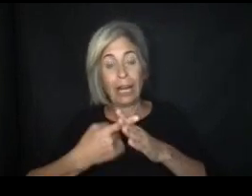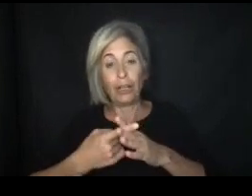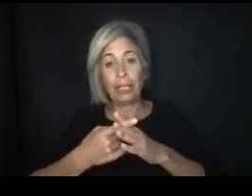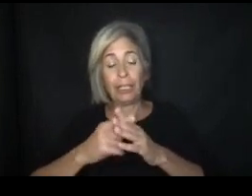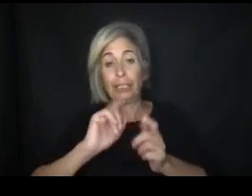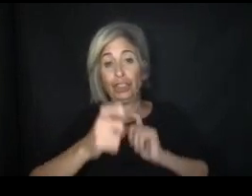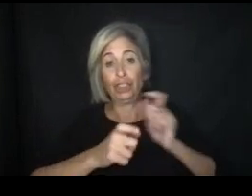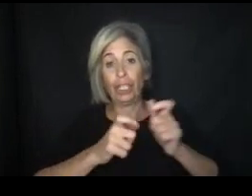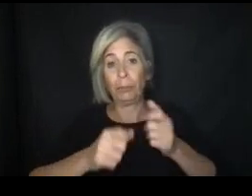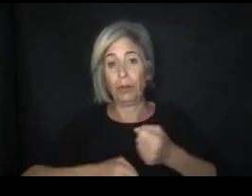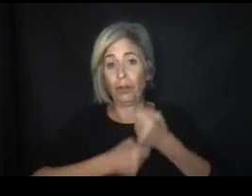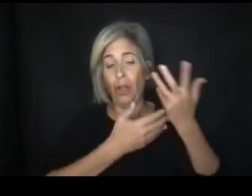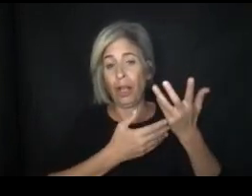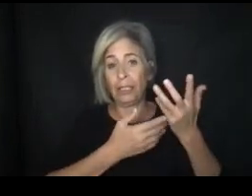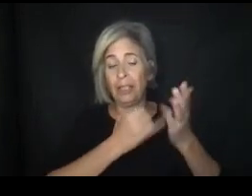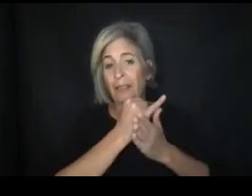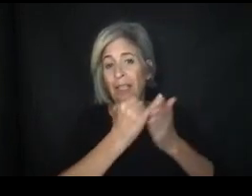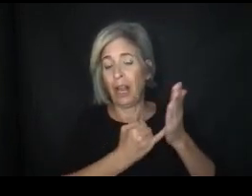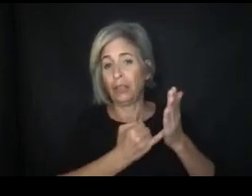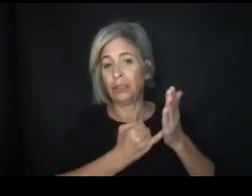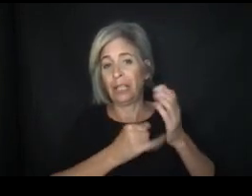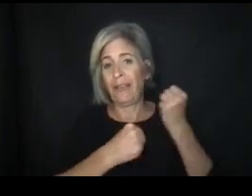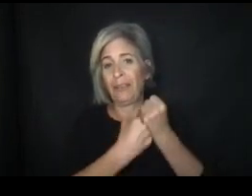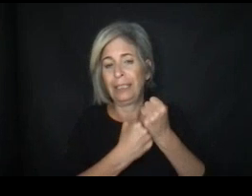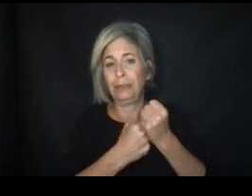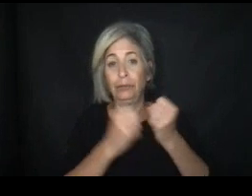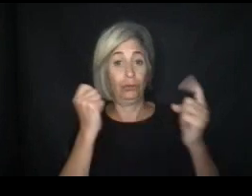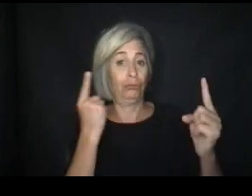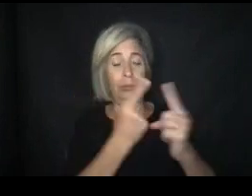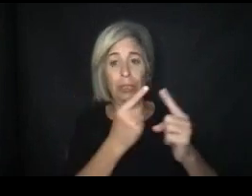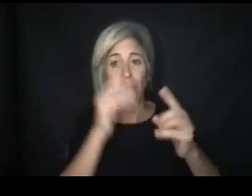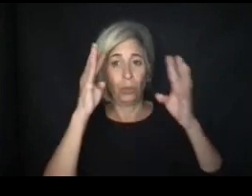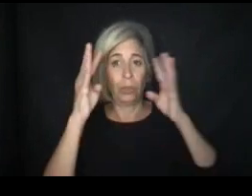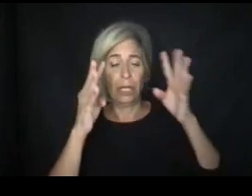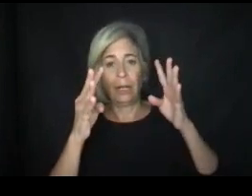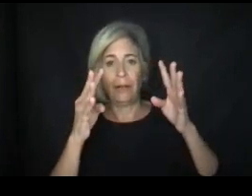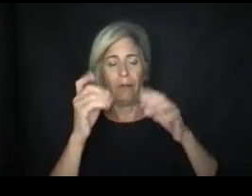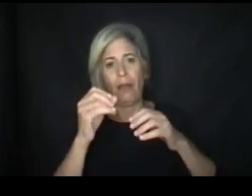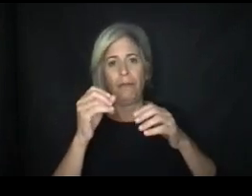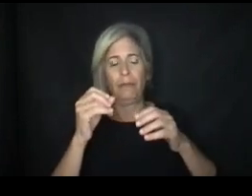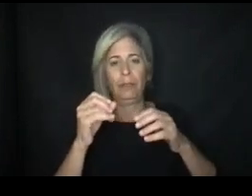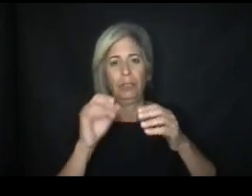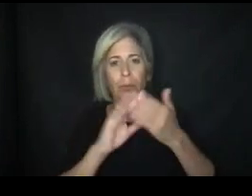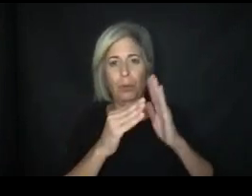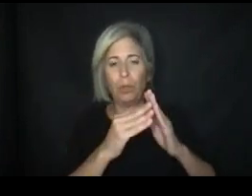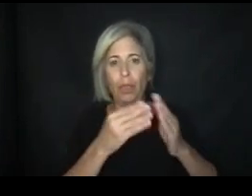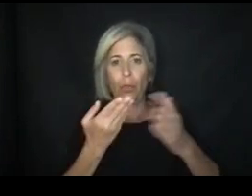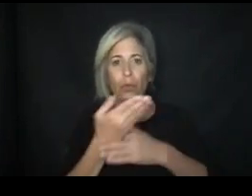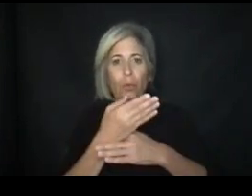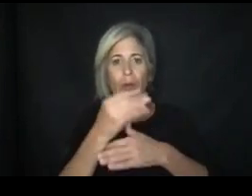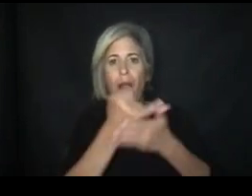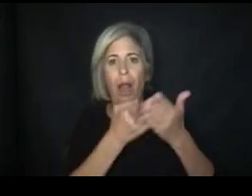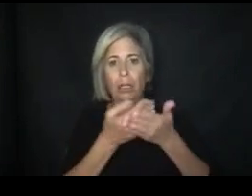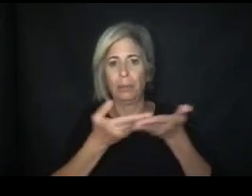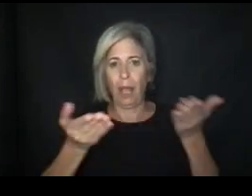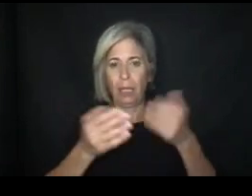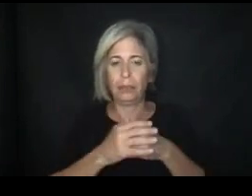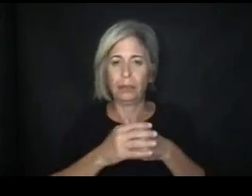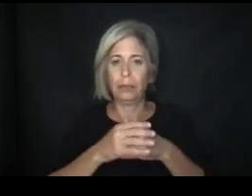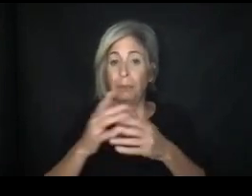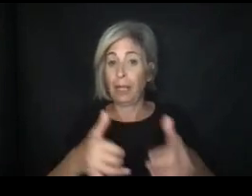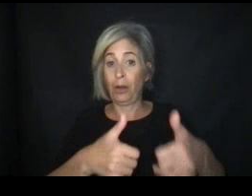cause, the Arts Advocacy, whose mission is to empower the creativity of communities through art supplies. The Arts Advocacy has been